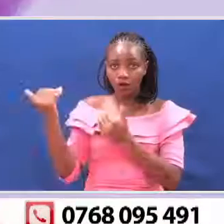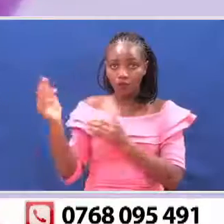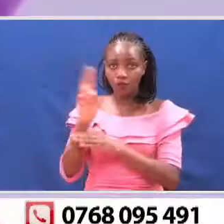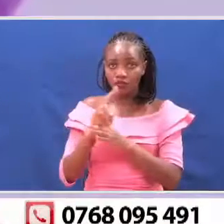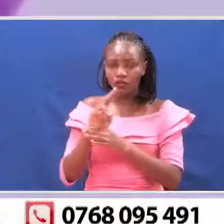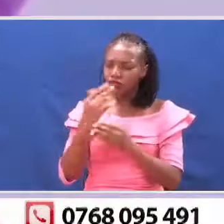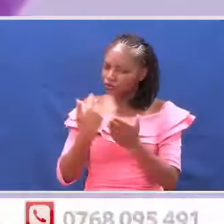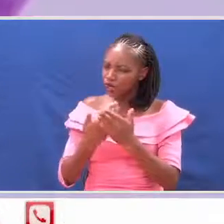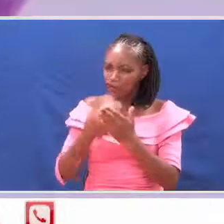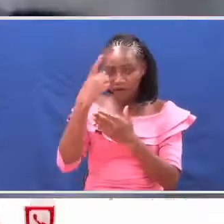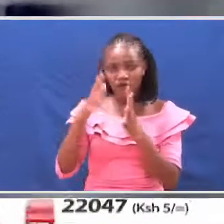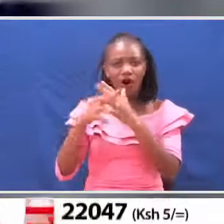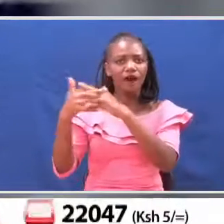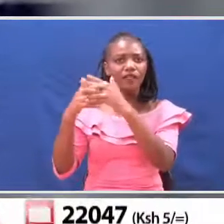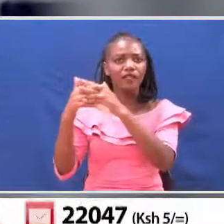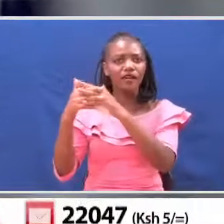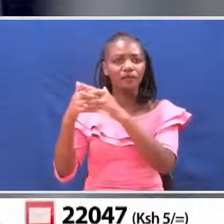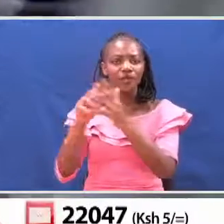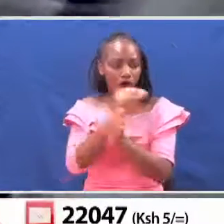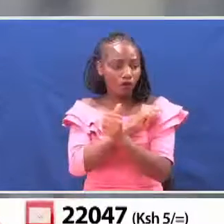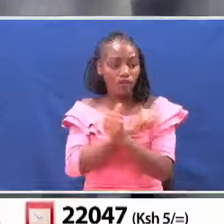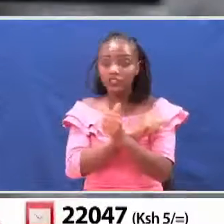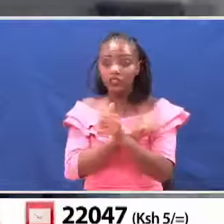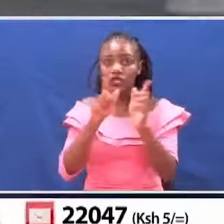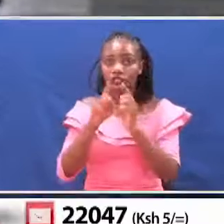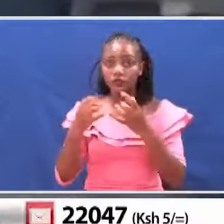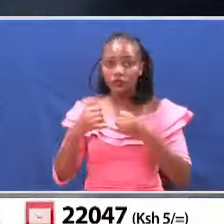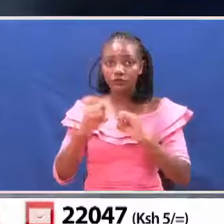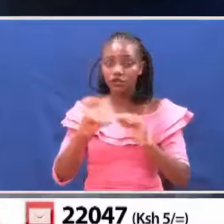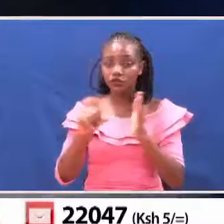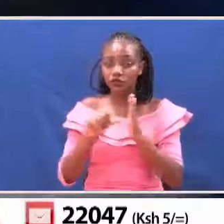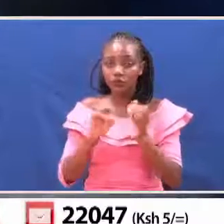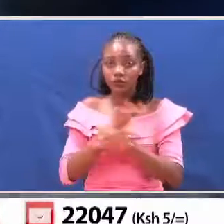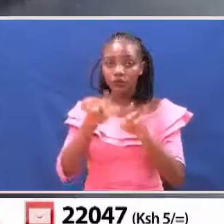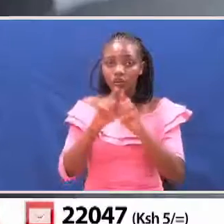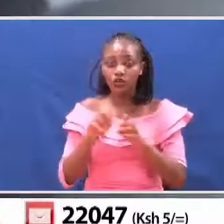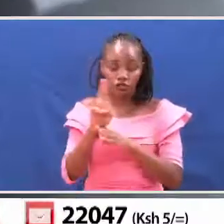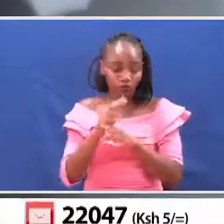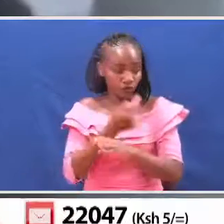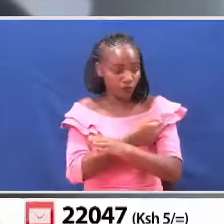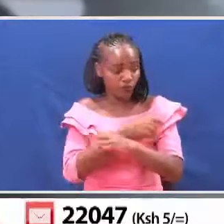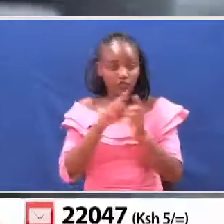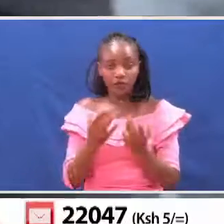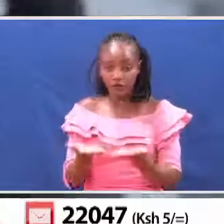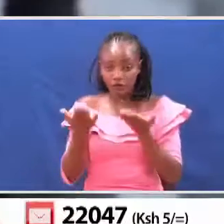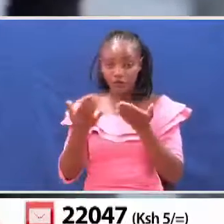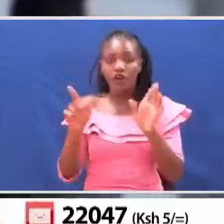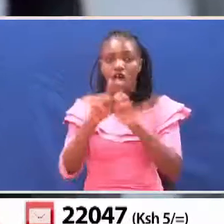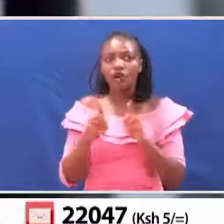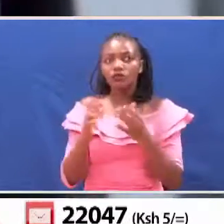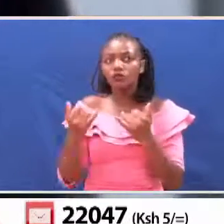US and European emergency authorization for its COVID-19 vaccine and increase its production.